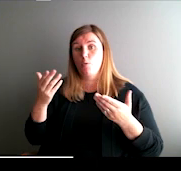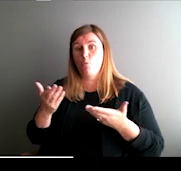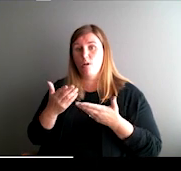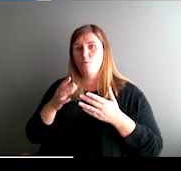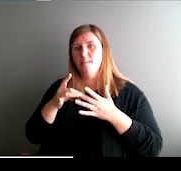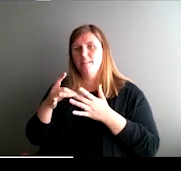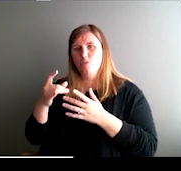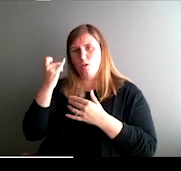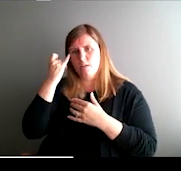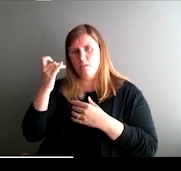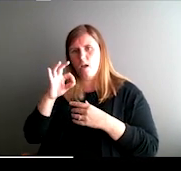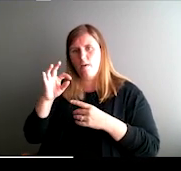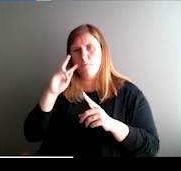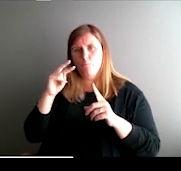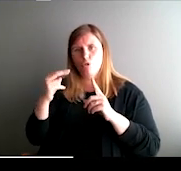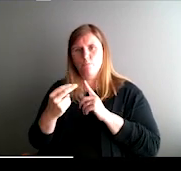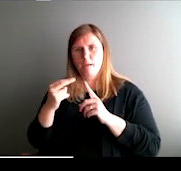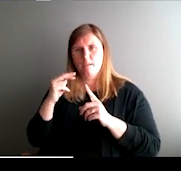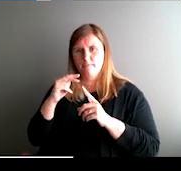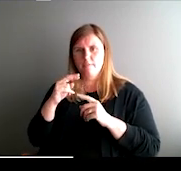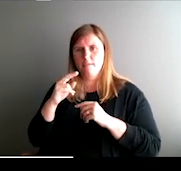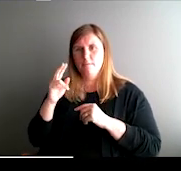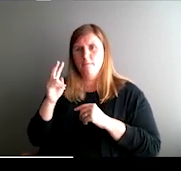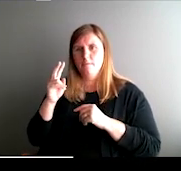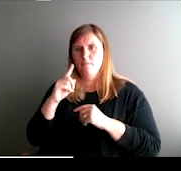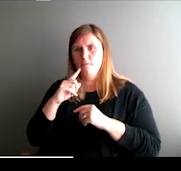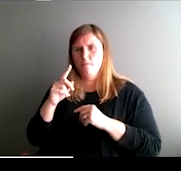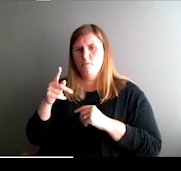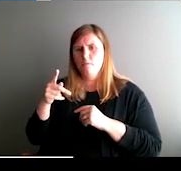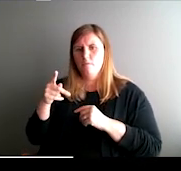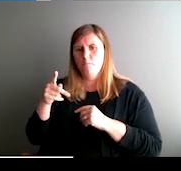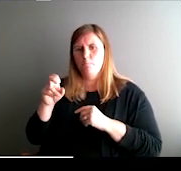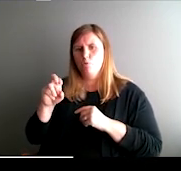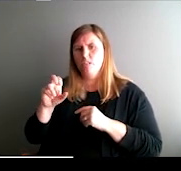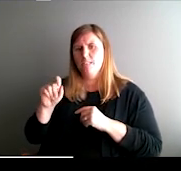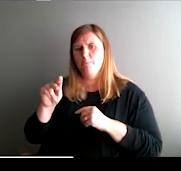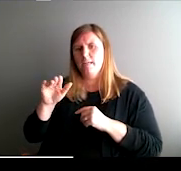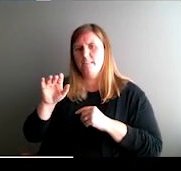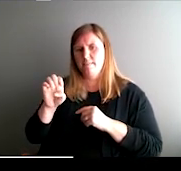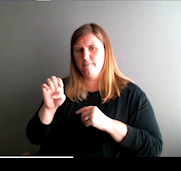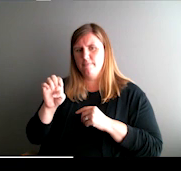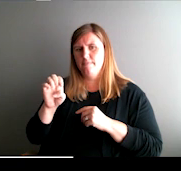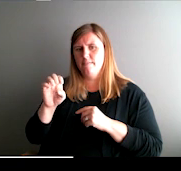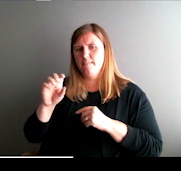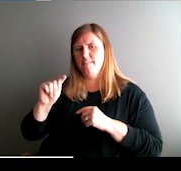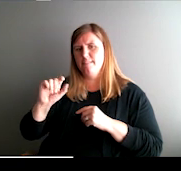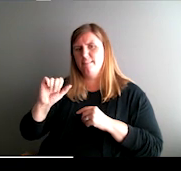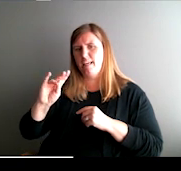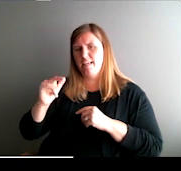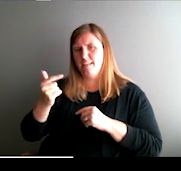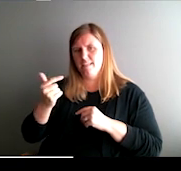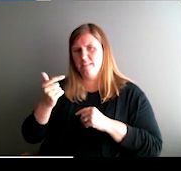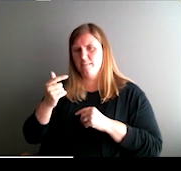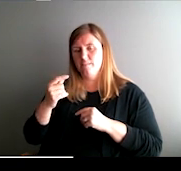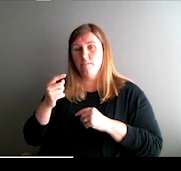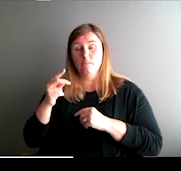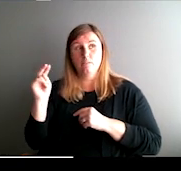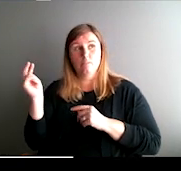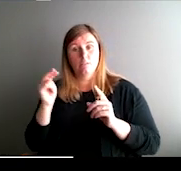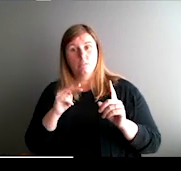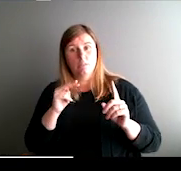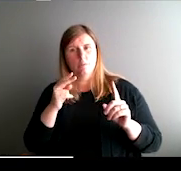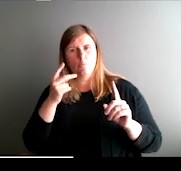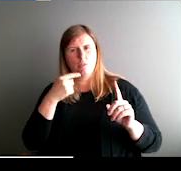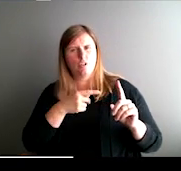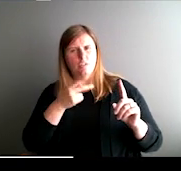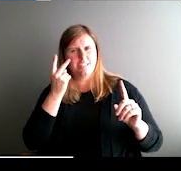like perspective taking, what people will call perspective taking. This is essentially being able to say what another person is